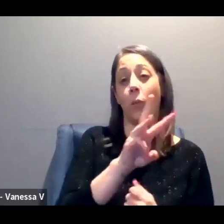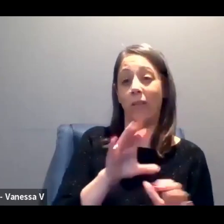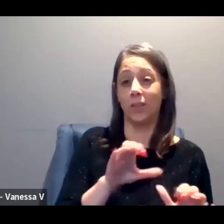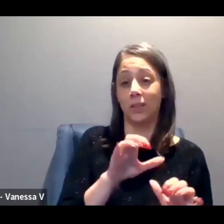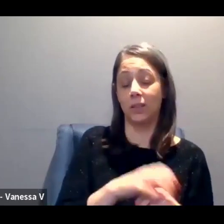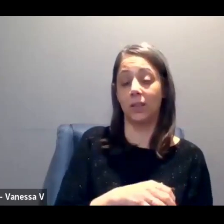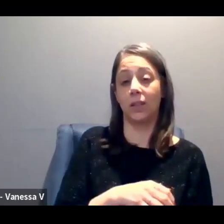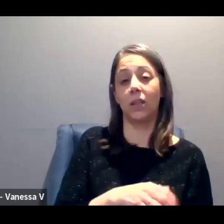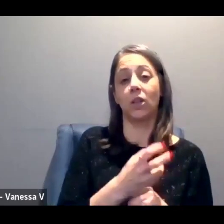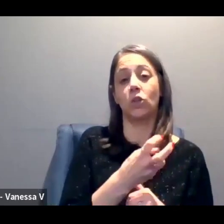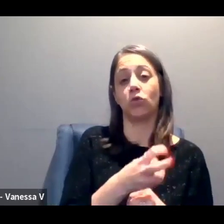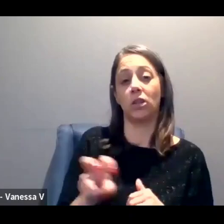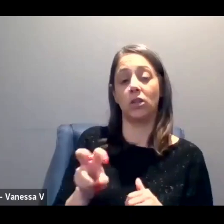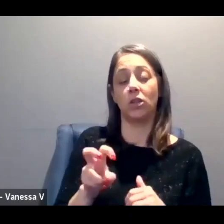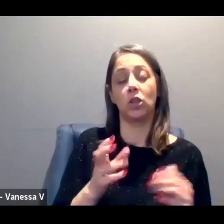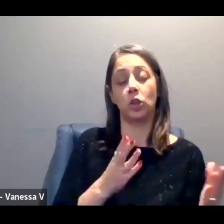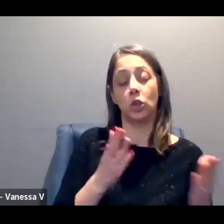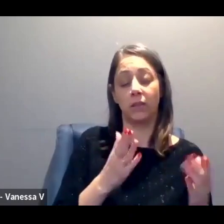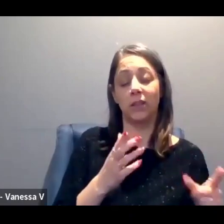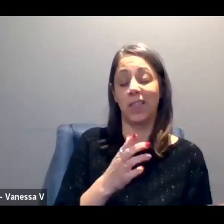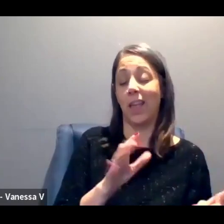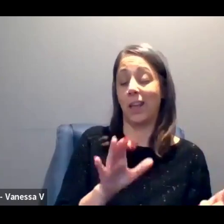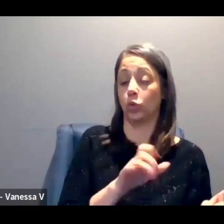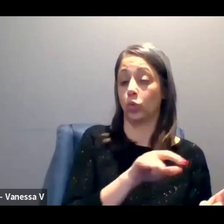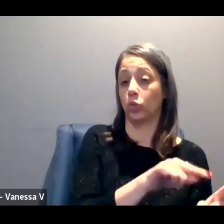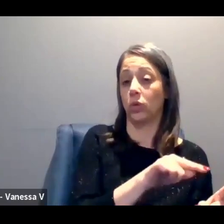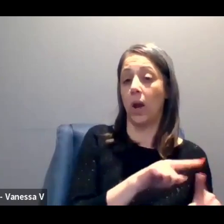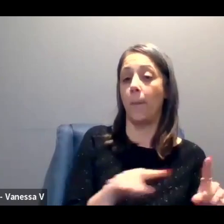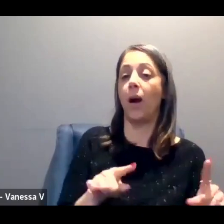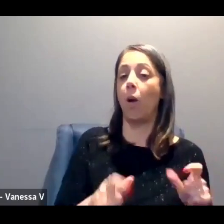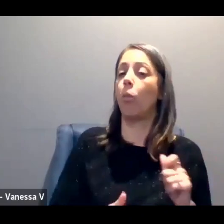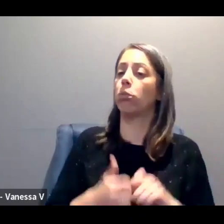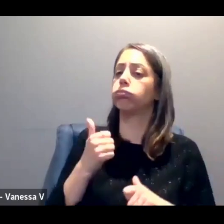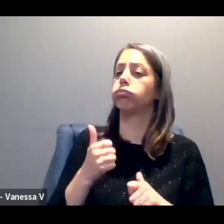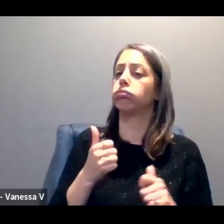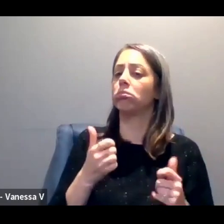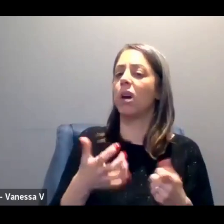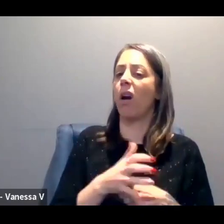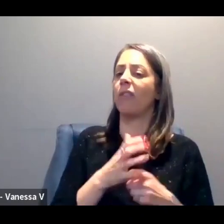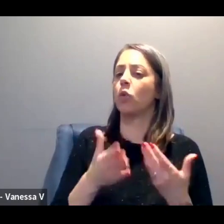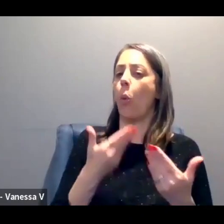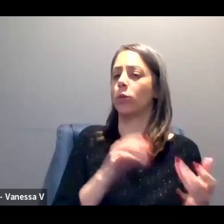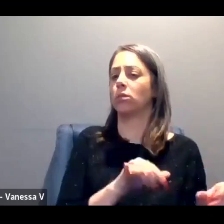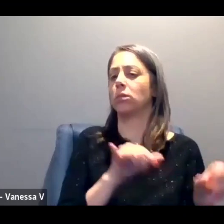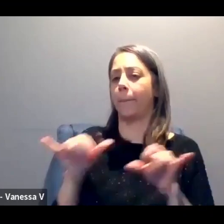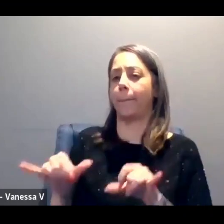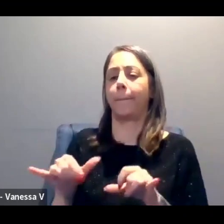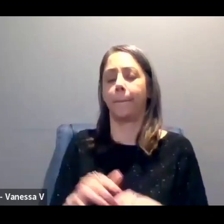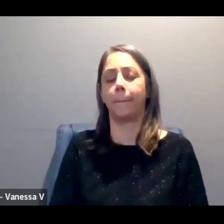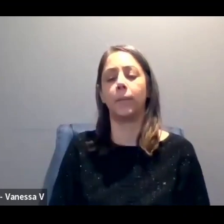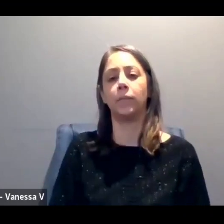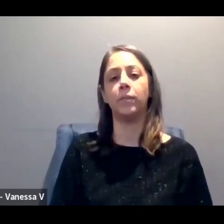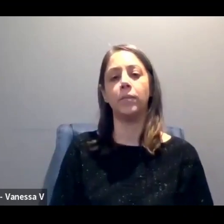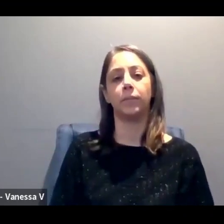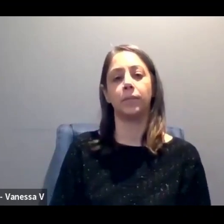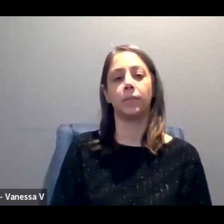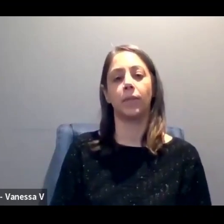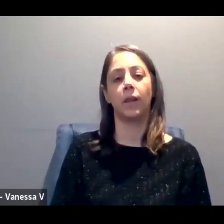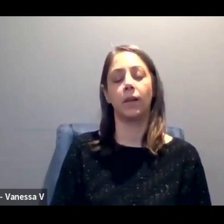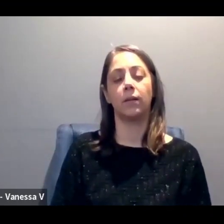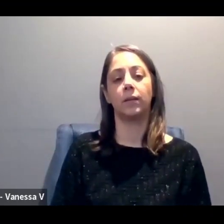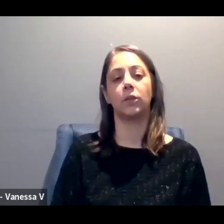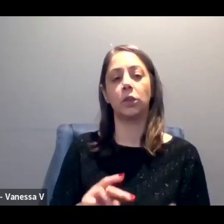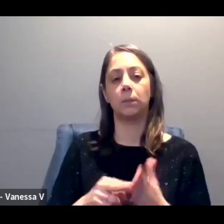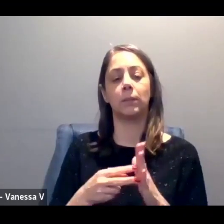transitional services, which elderly waiver did, but largely it does cover the same, almost the same things that elderly waiver does. It's just that the